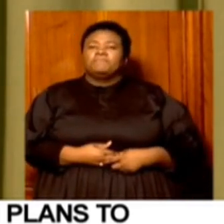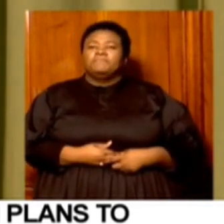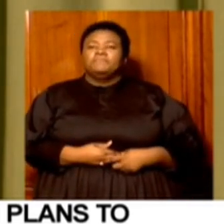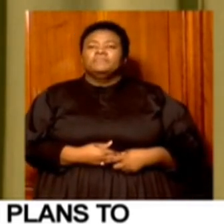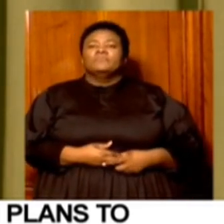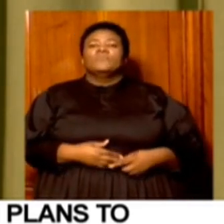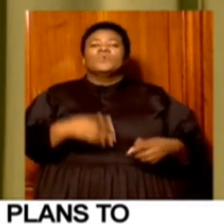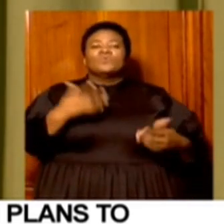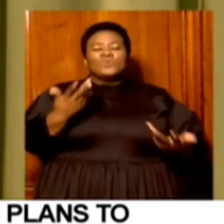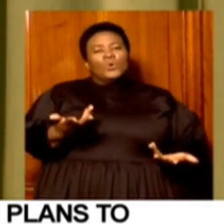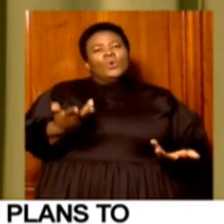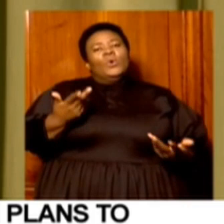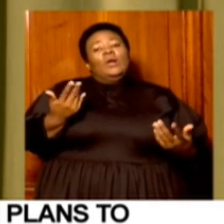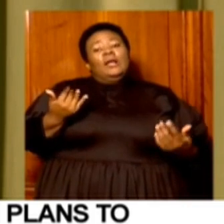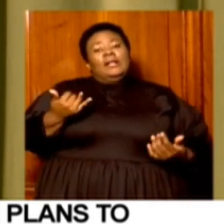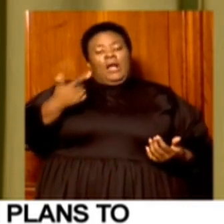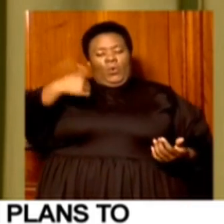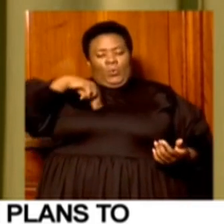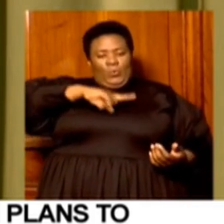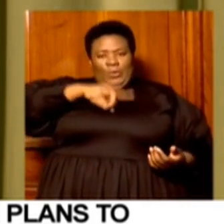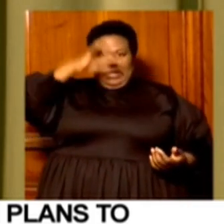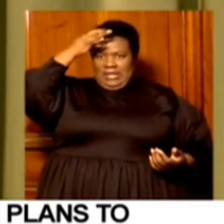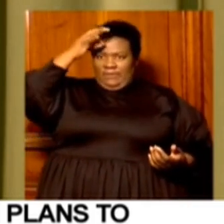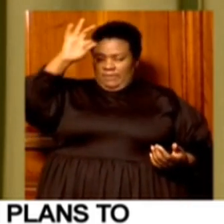government's rationale for